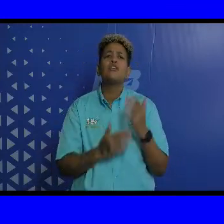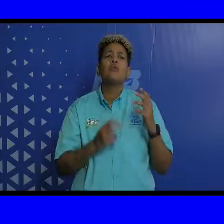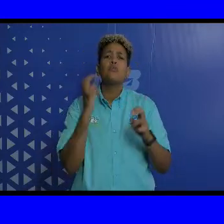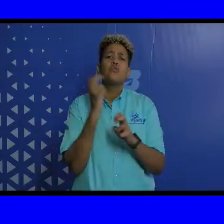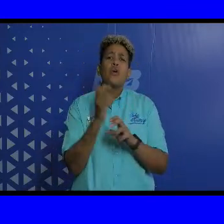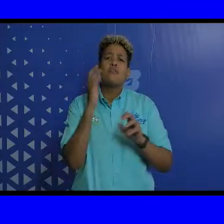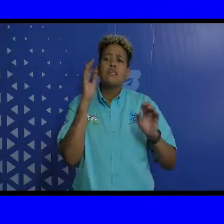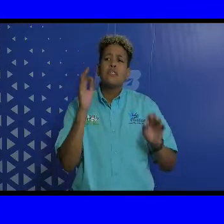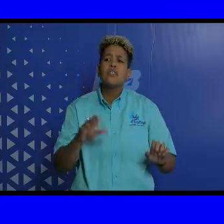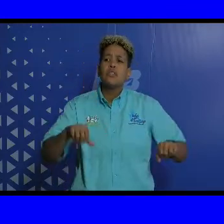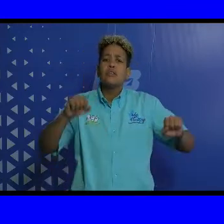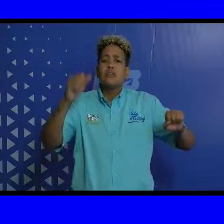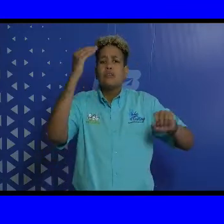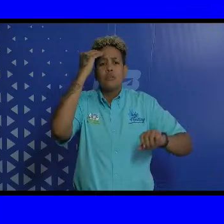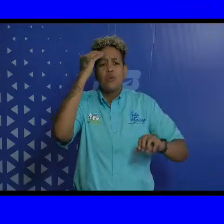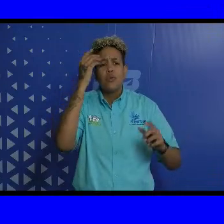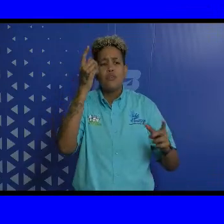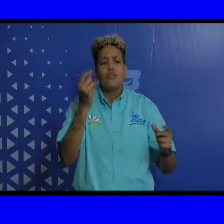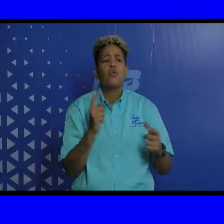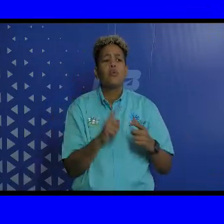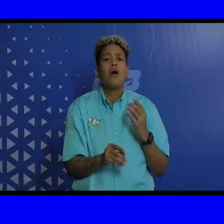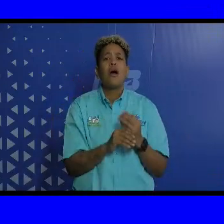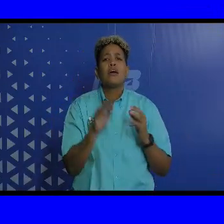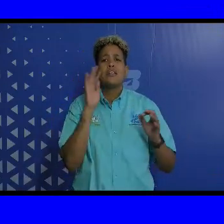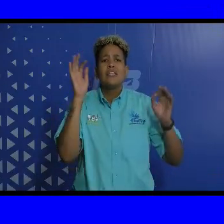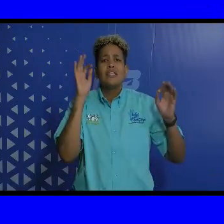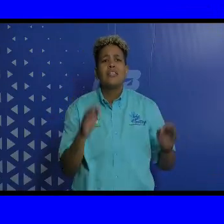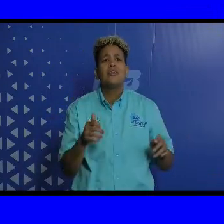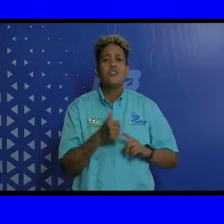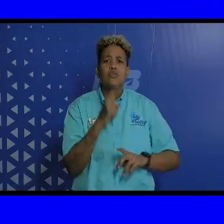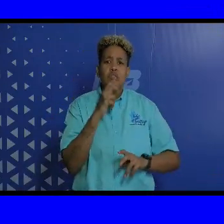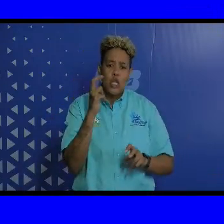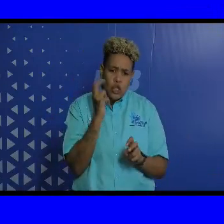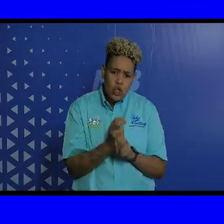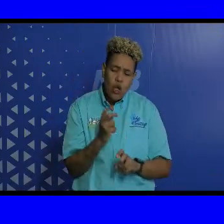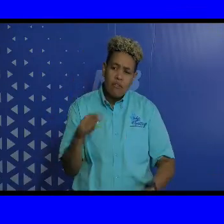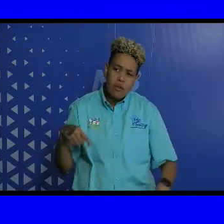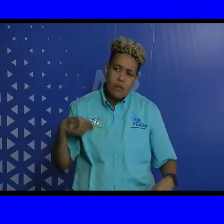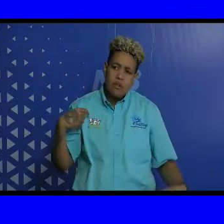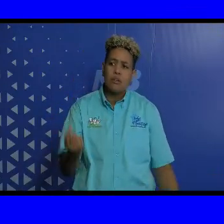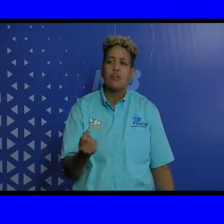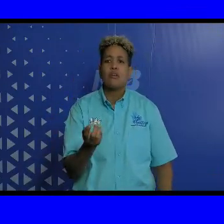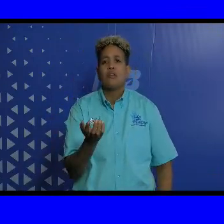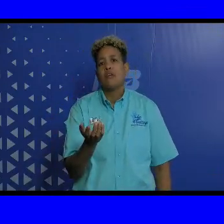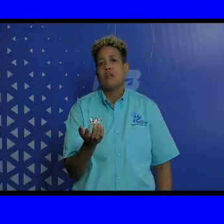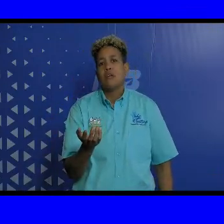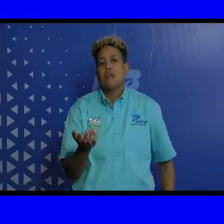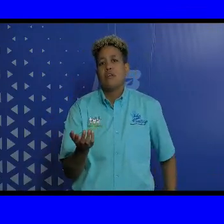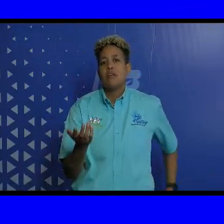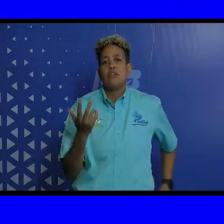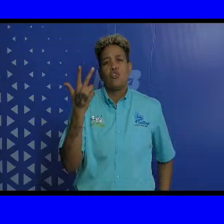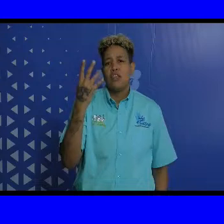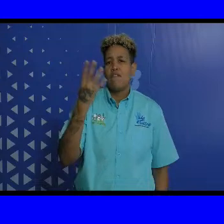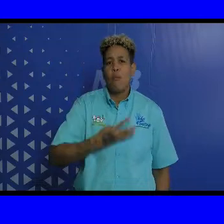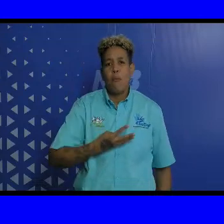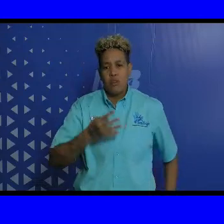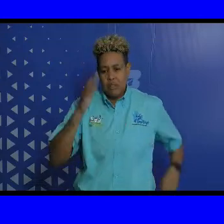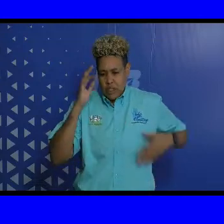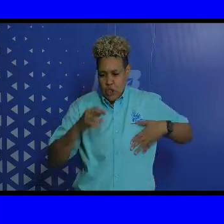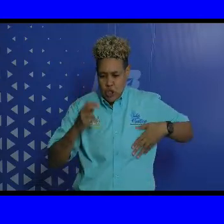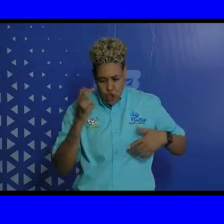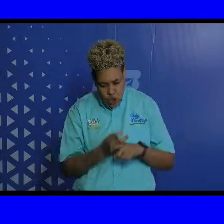tough decisions, and the decisions were very tough over the last 3-4